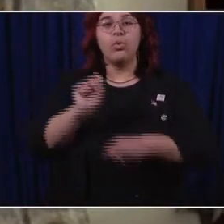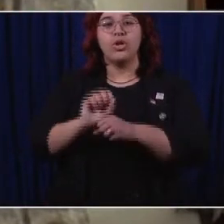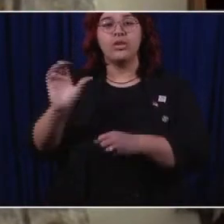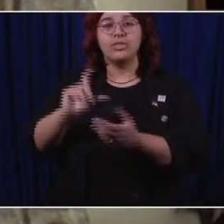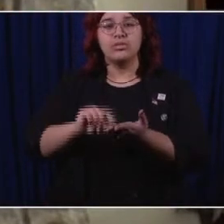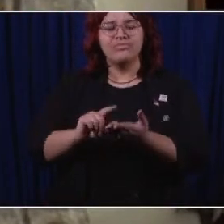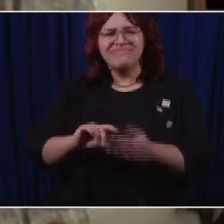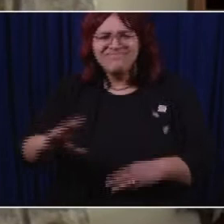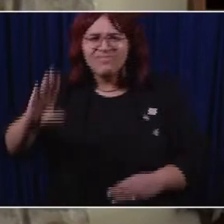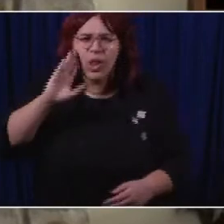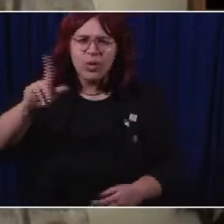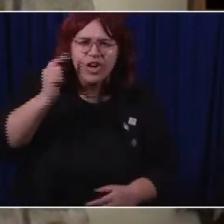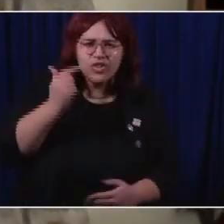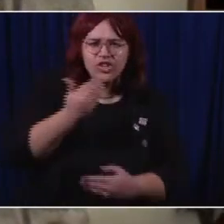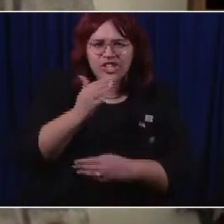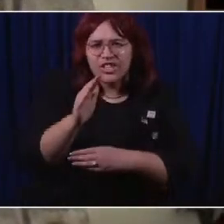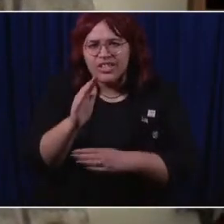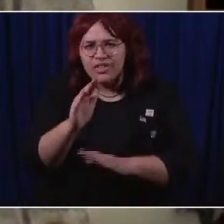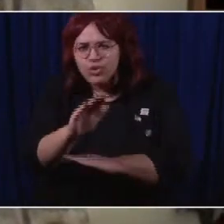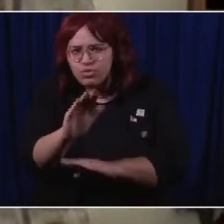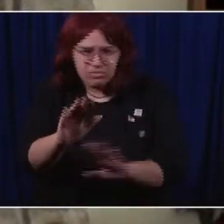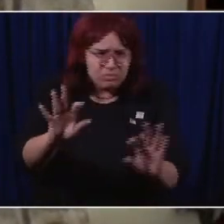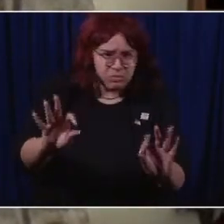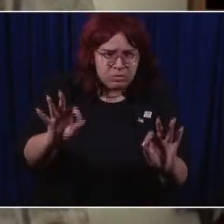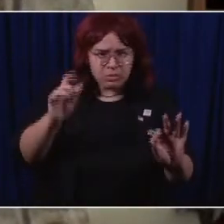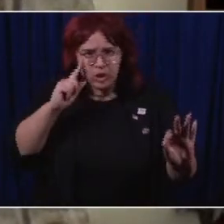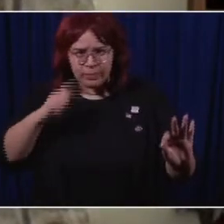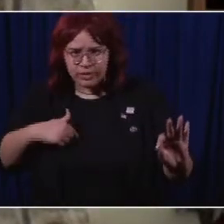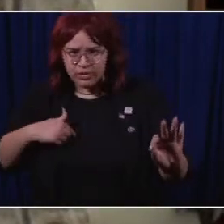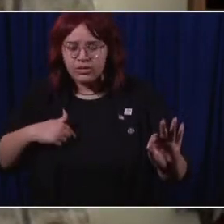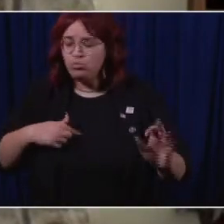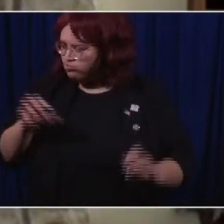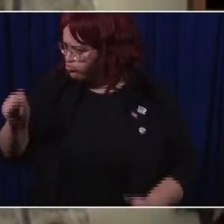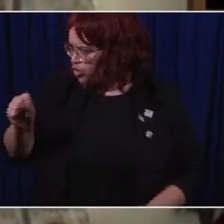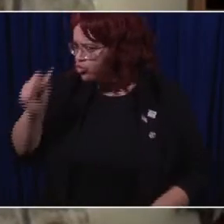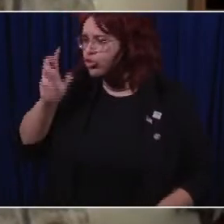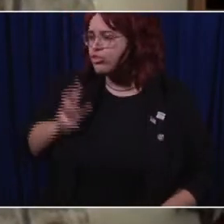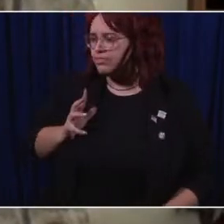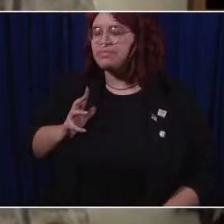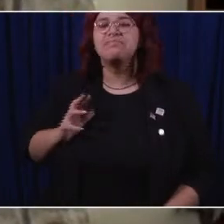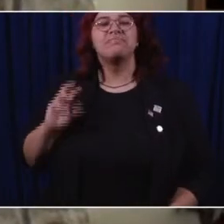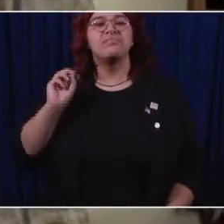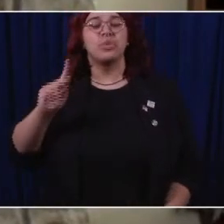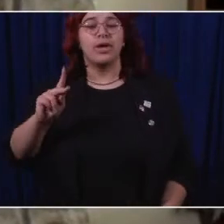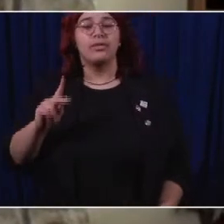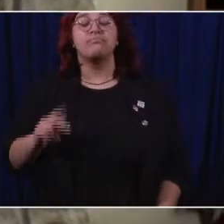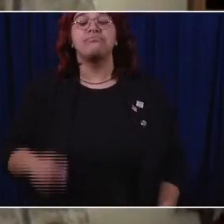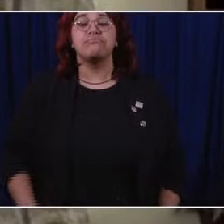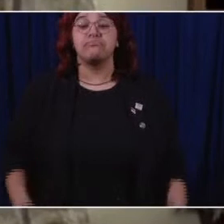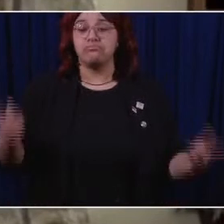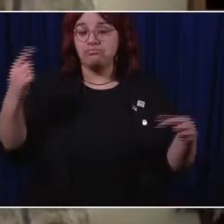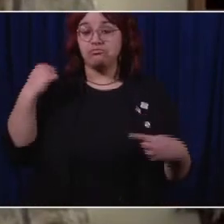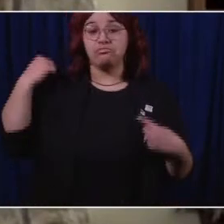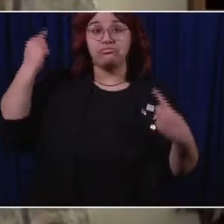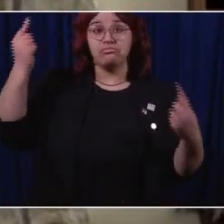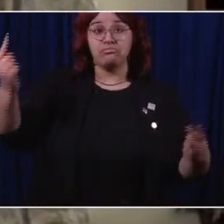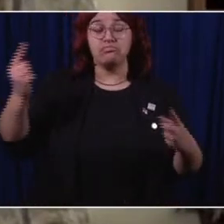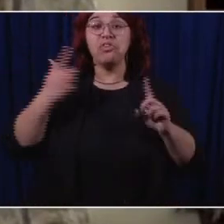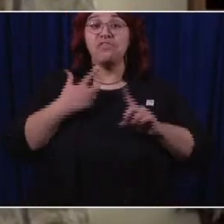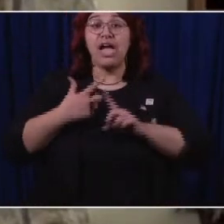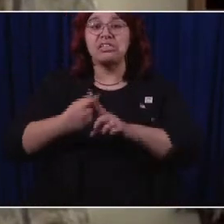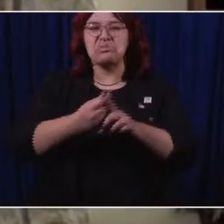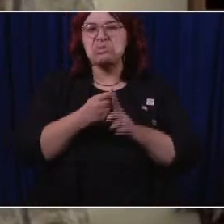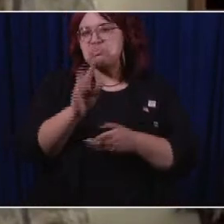Can you hear me, Governor? Yes, sir. I can, Randy. Okay. Yes, sir. We are approximately 7 weeks into